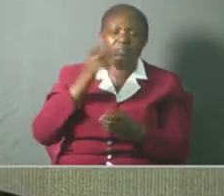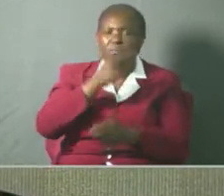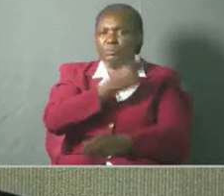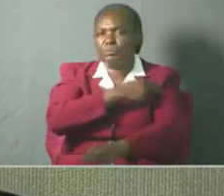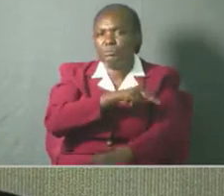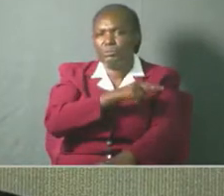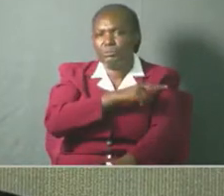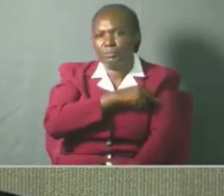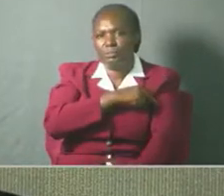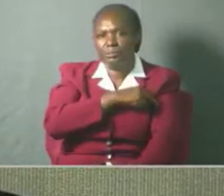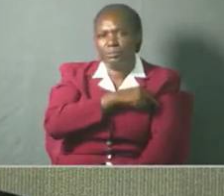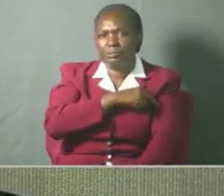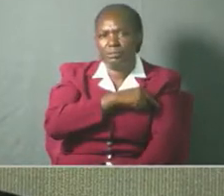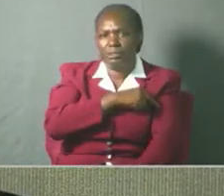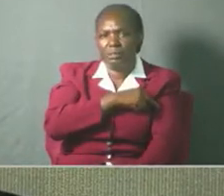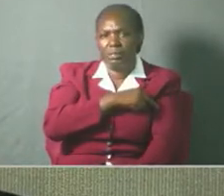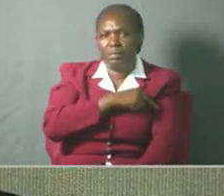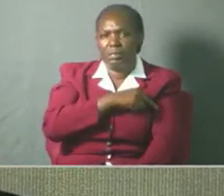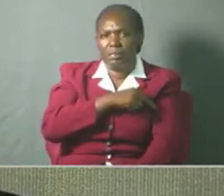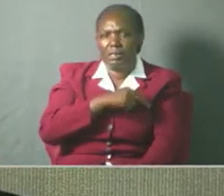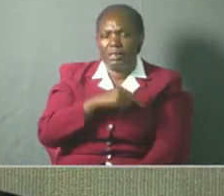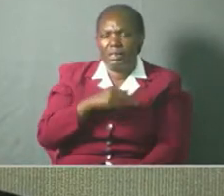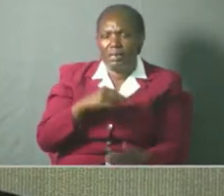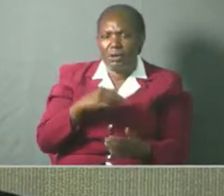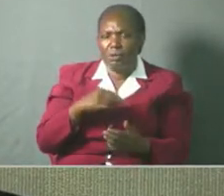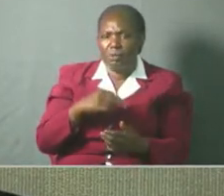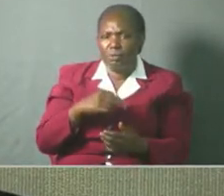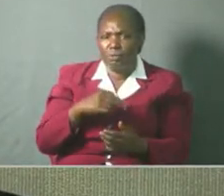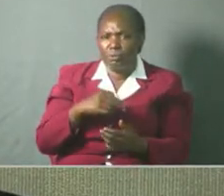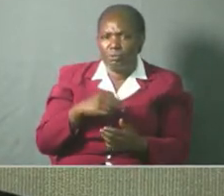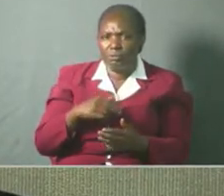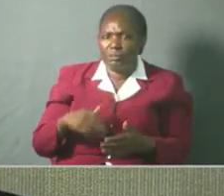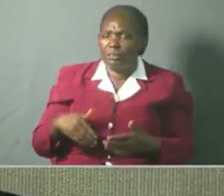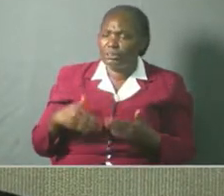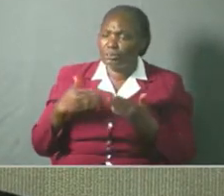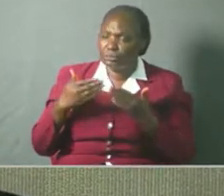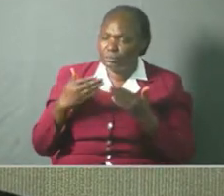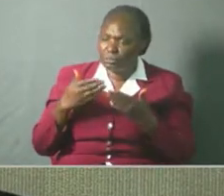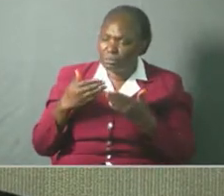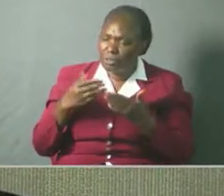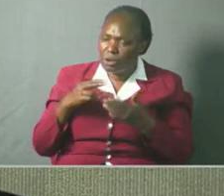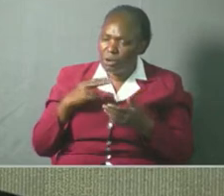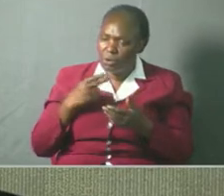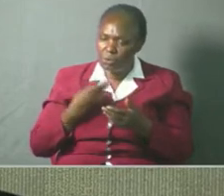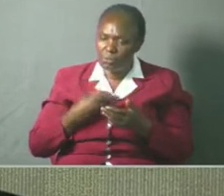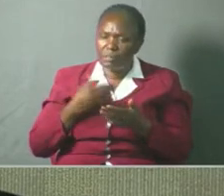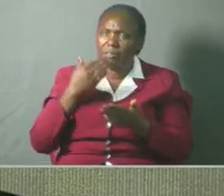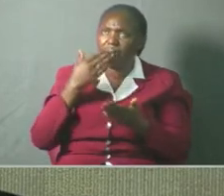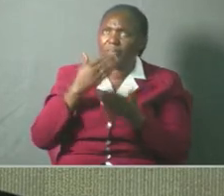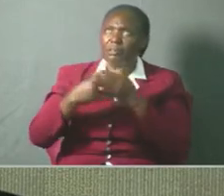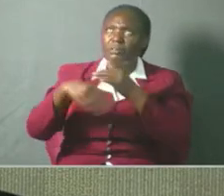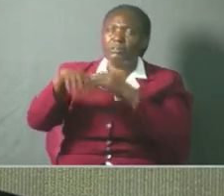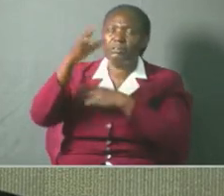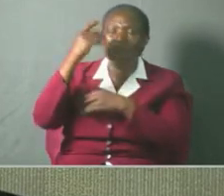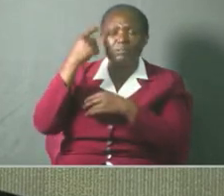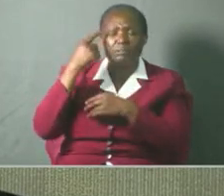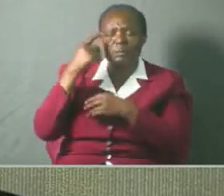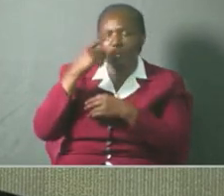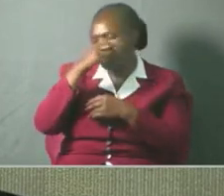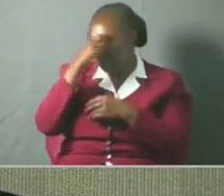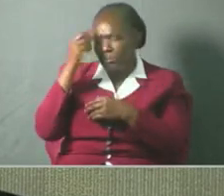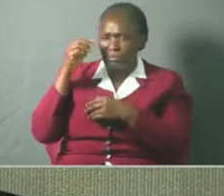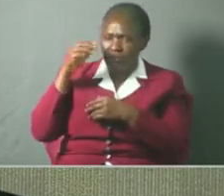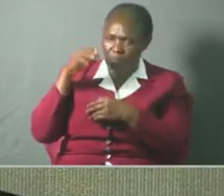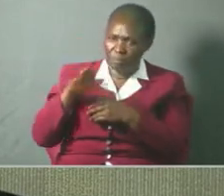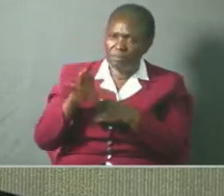Suddenly, we had to rush her to the HDU at Nairobi Hospital. We thank God because of your prayers. She